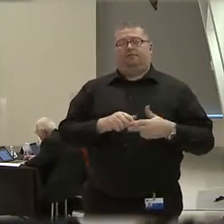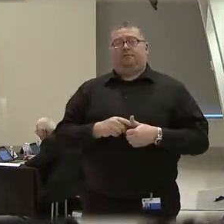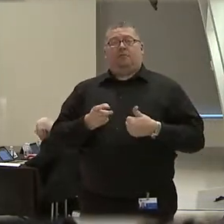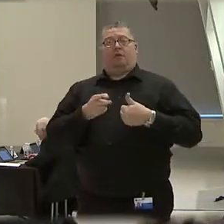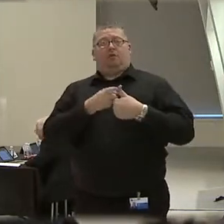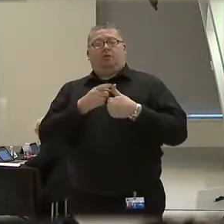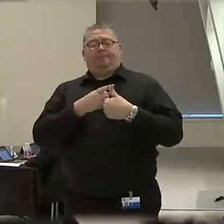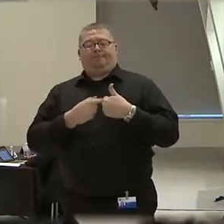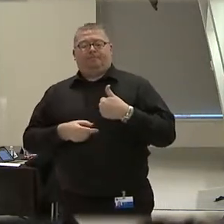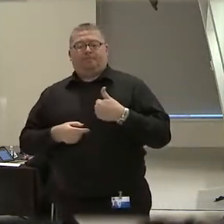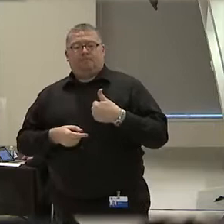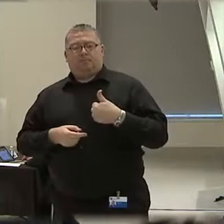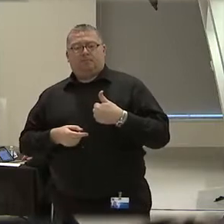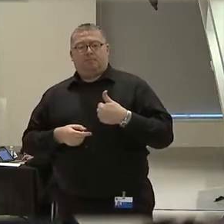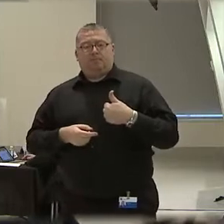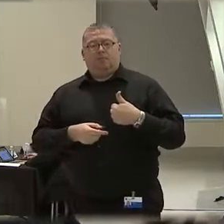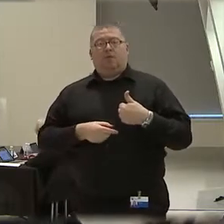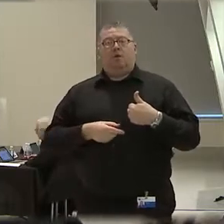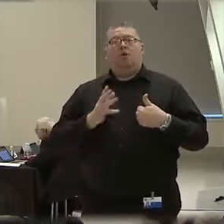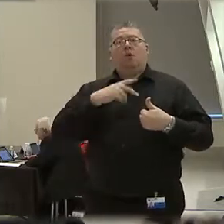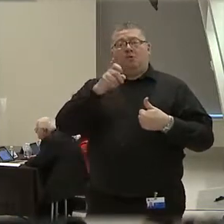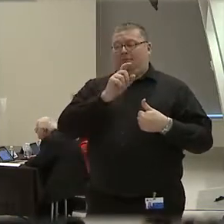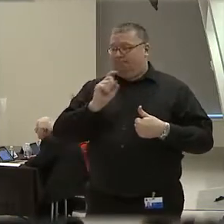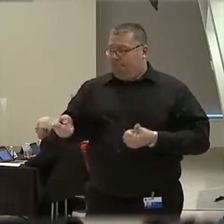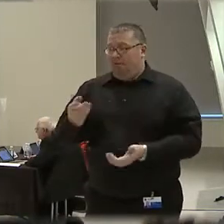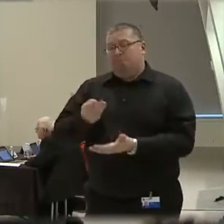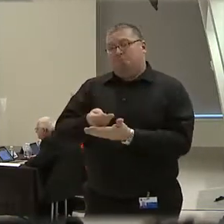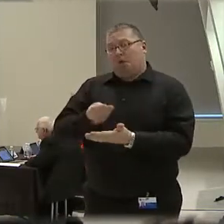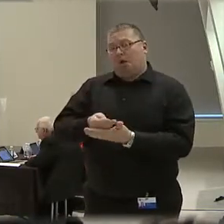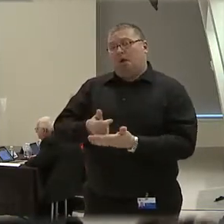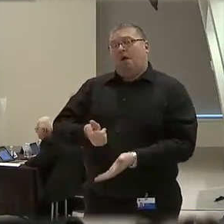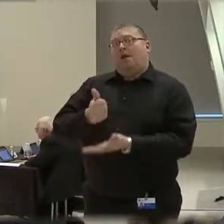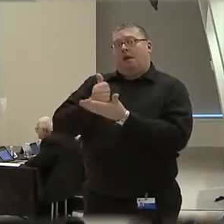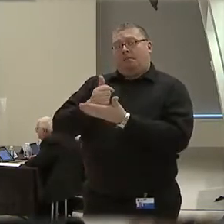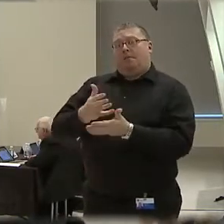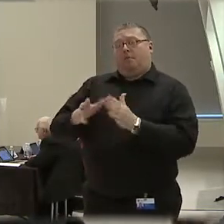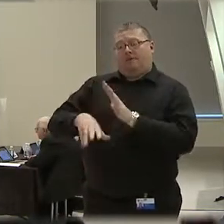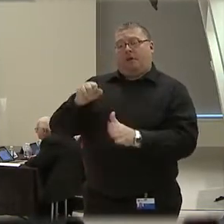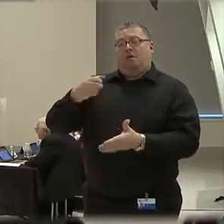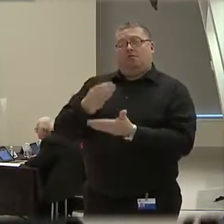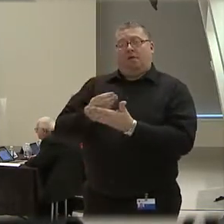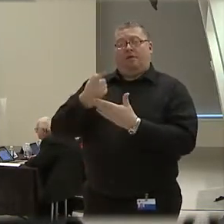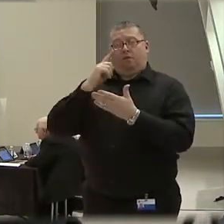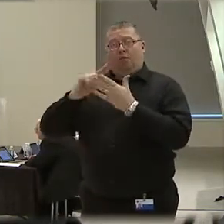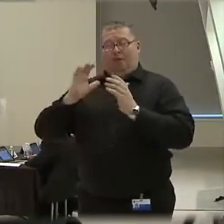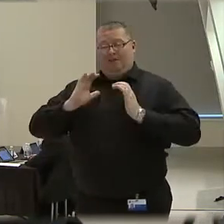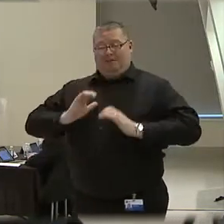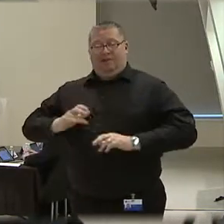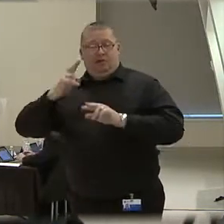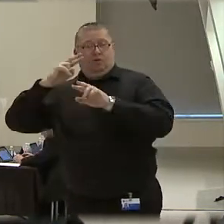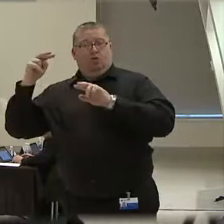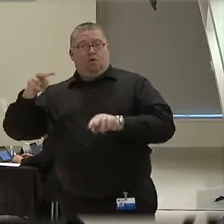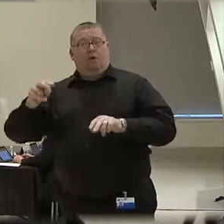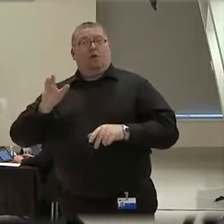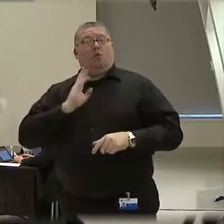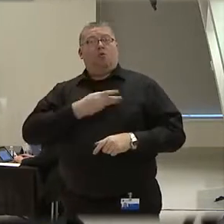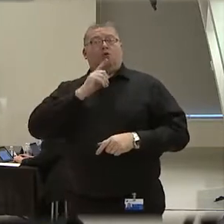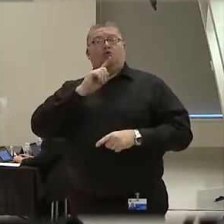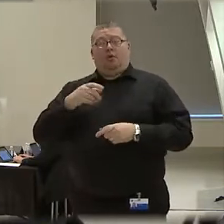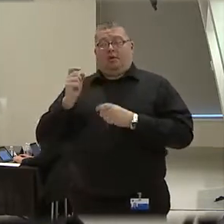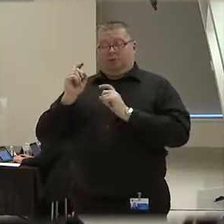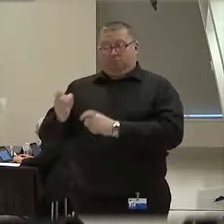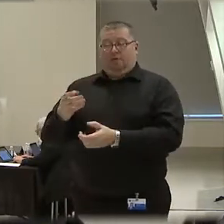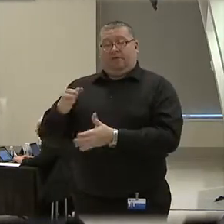First, fund oversight initiatives. The COPS office should promote civilian oversight and show its support by funding